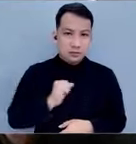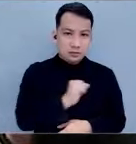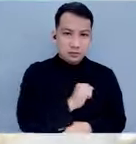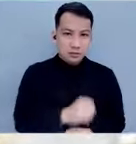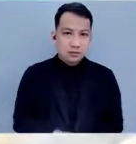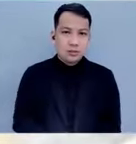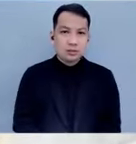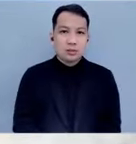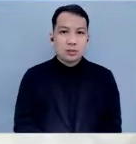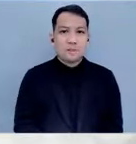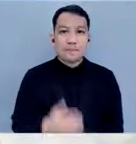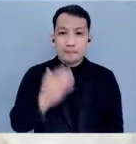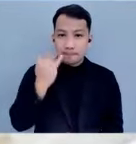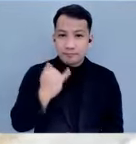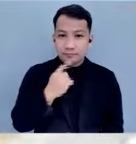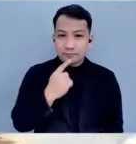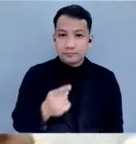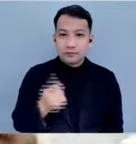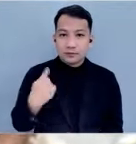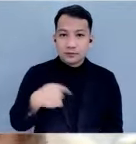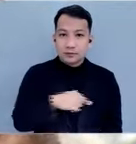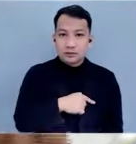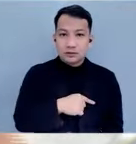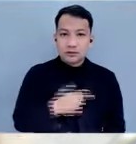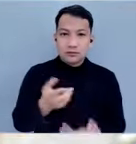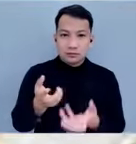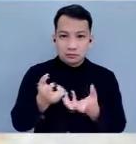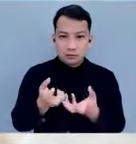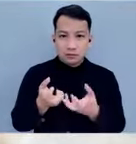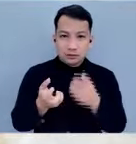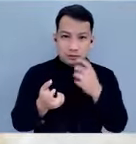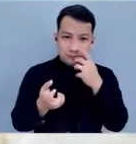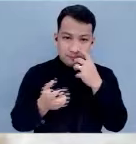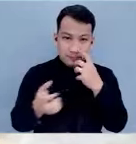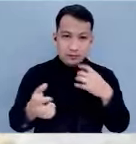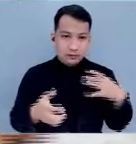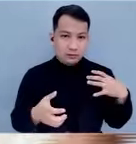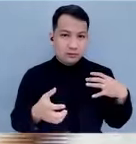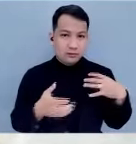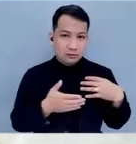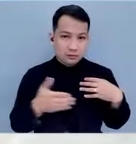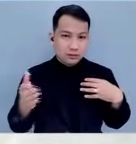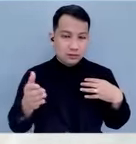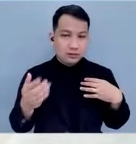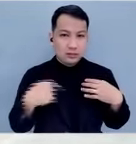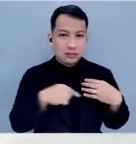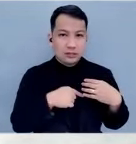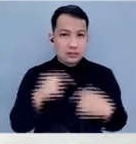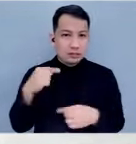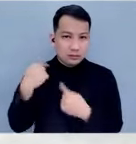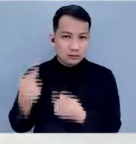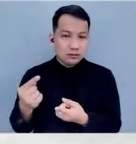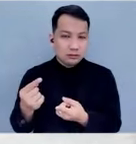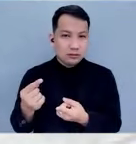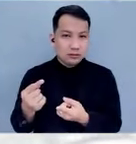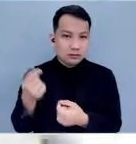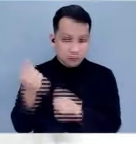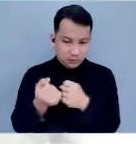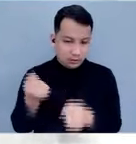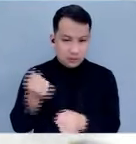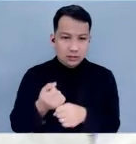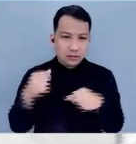is what we agreed and have been waiting for since the start of this year. They